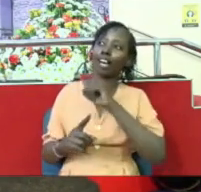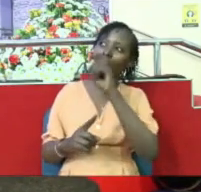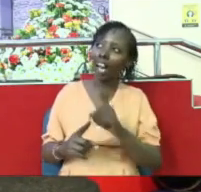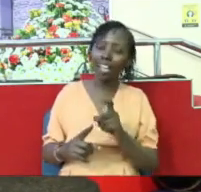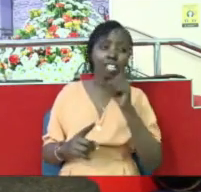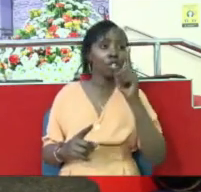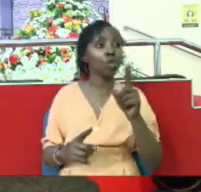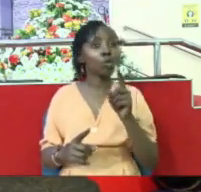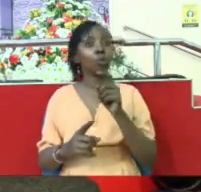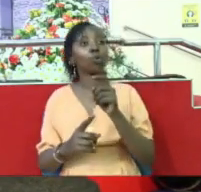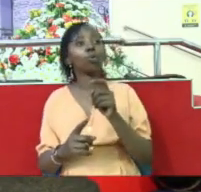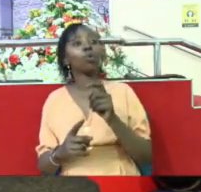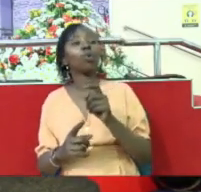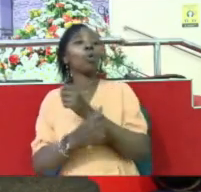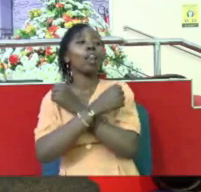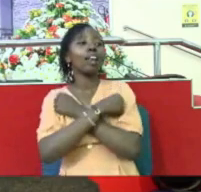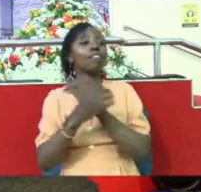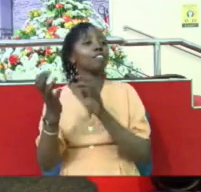you love the Lord Jesus?